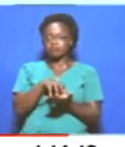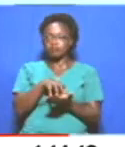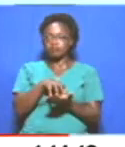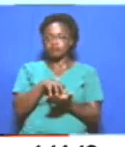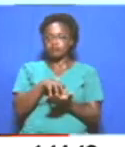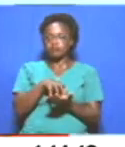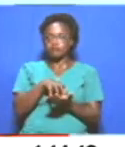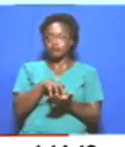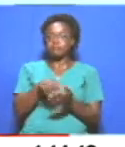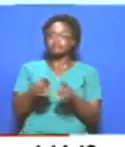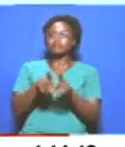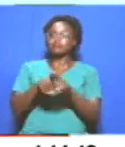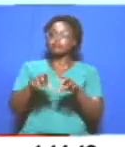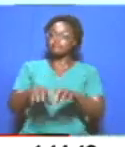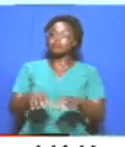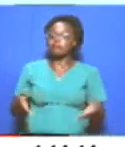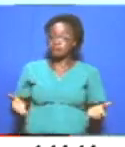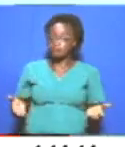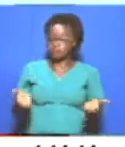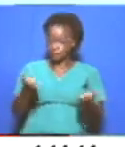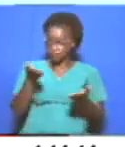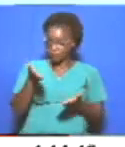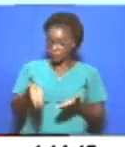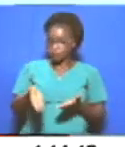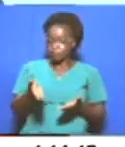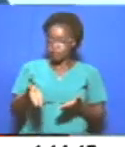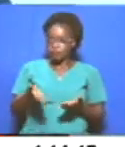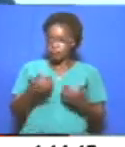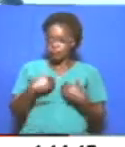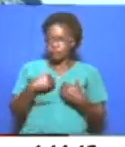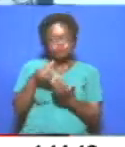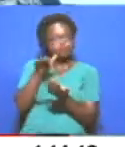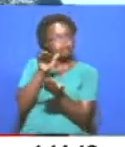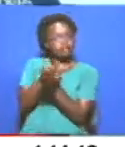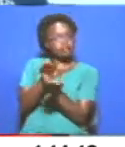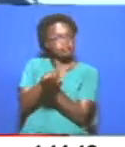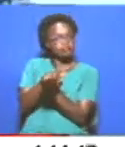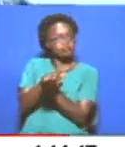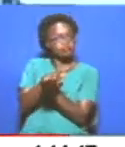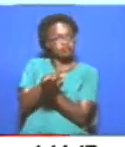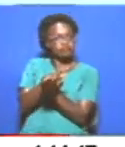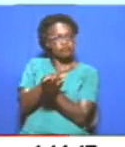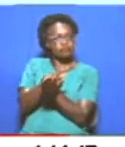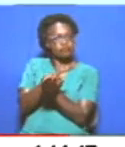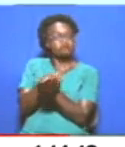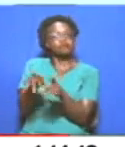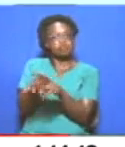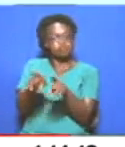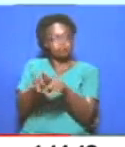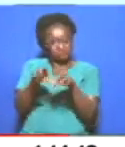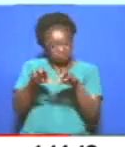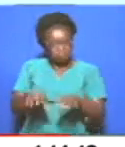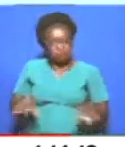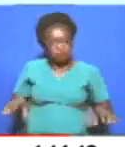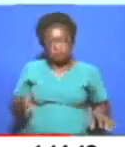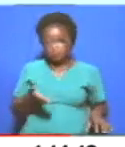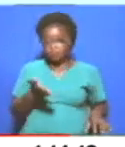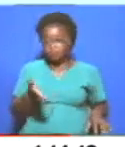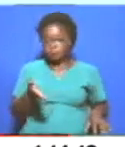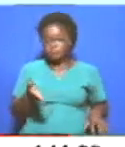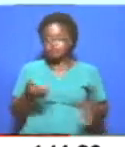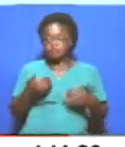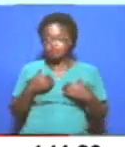In this very market, we are going to have a bank. In this very market, we are going to